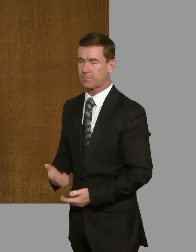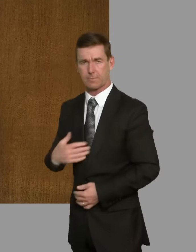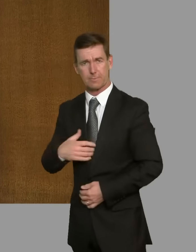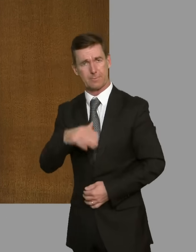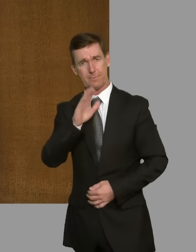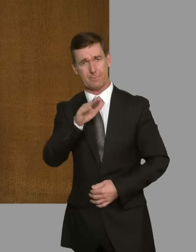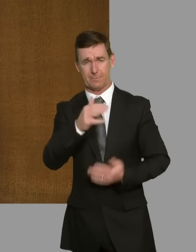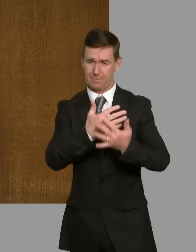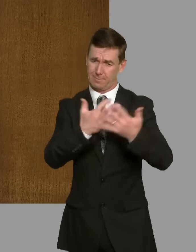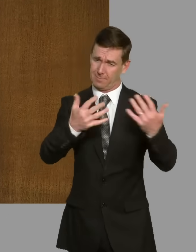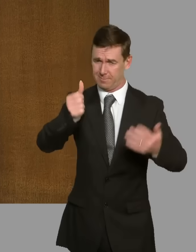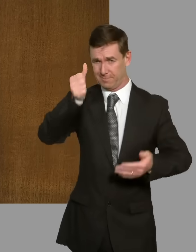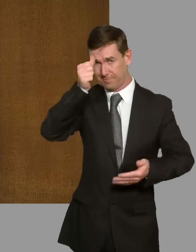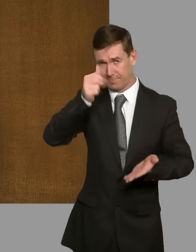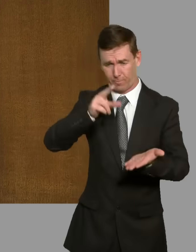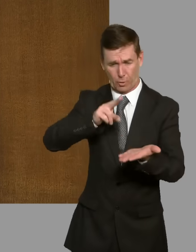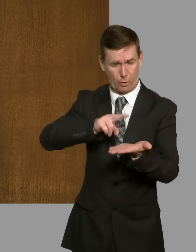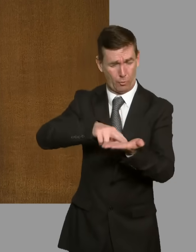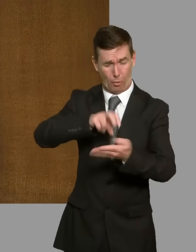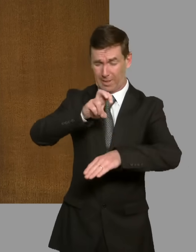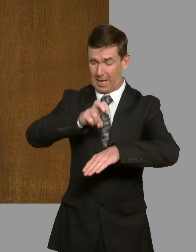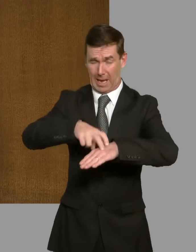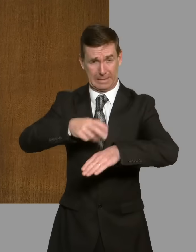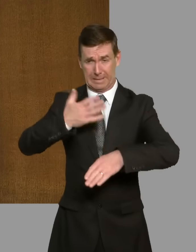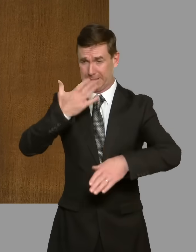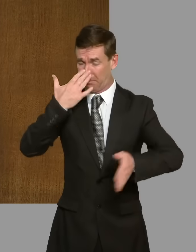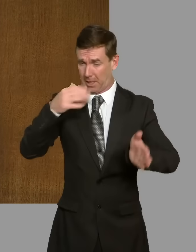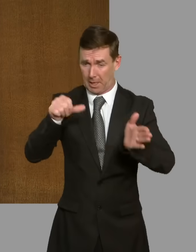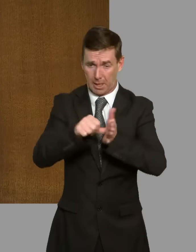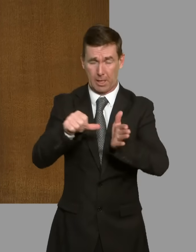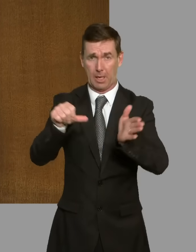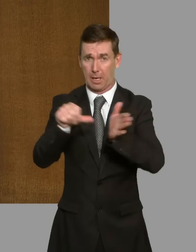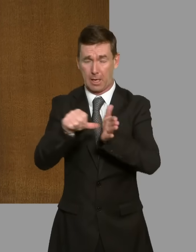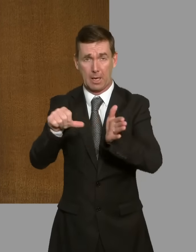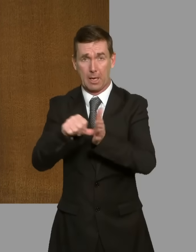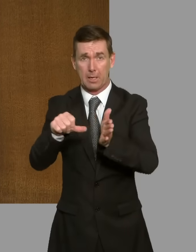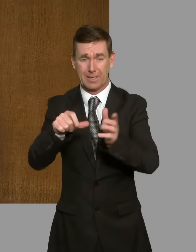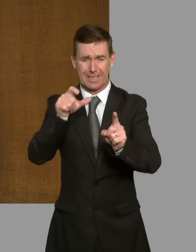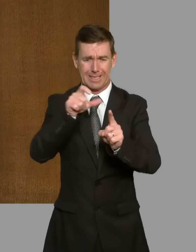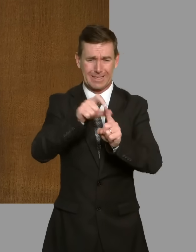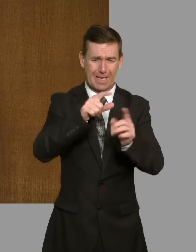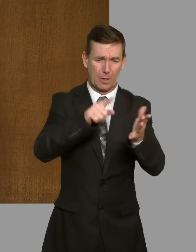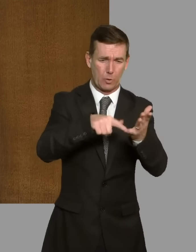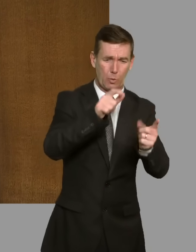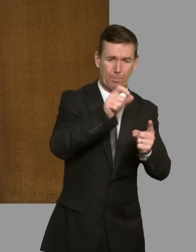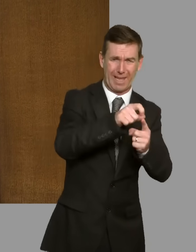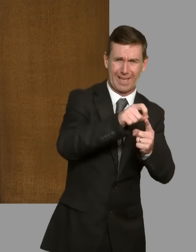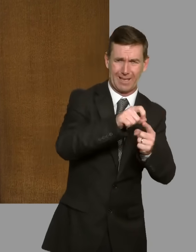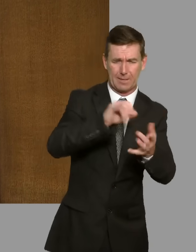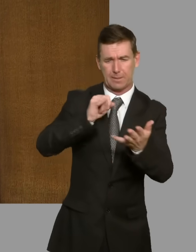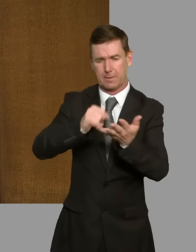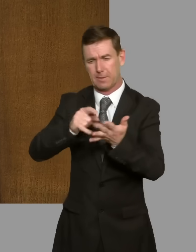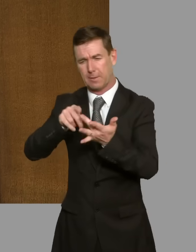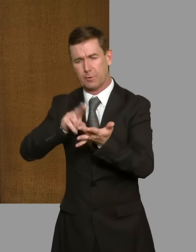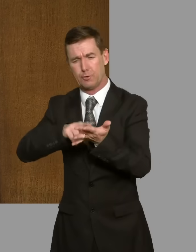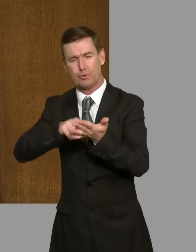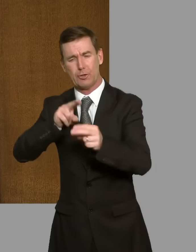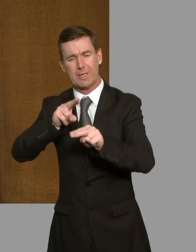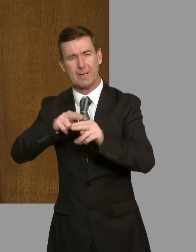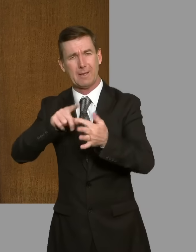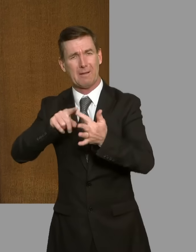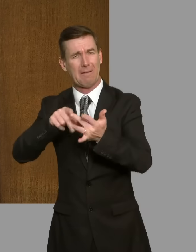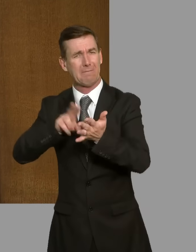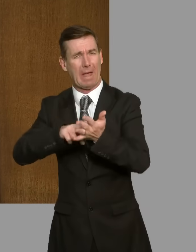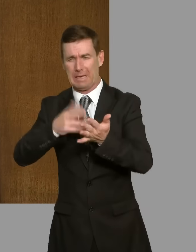because the DUP and Sinn Féin haven't allowed it. We've become a political Hotel California where the past is always around, but the future